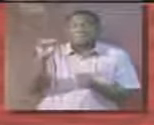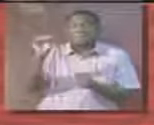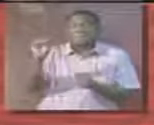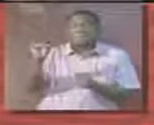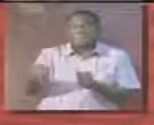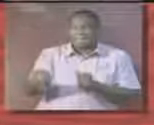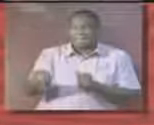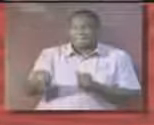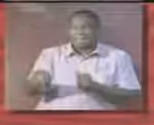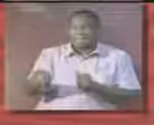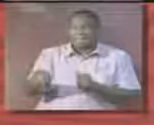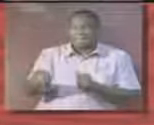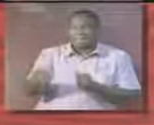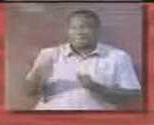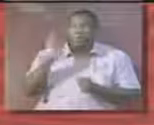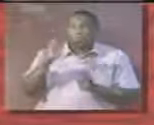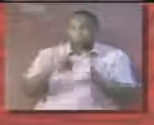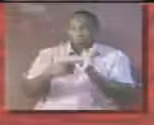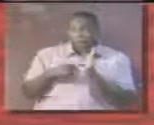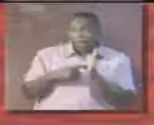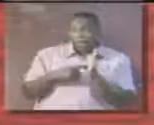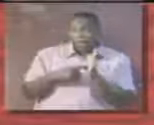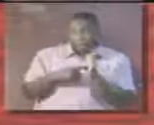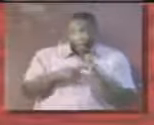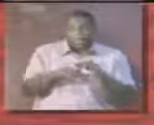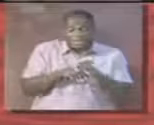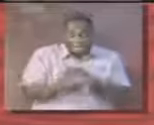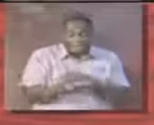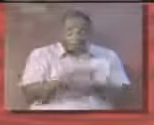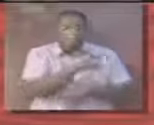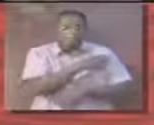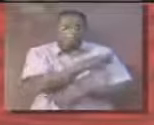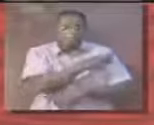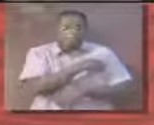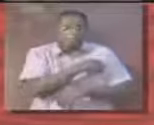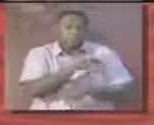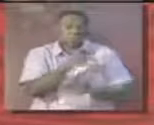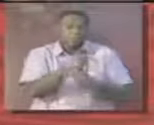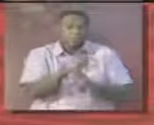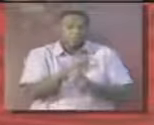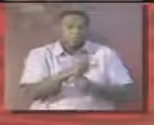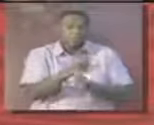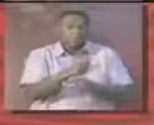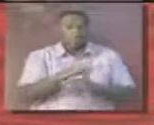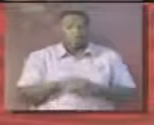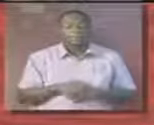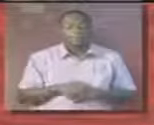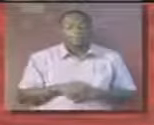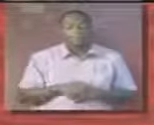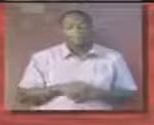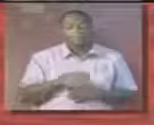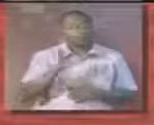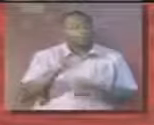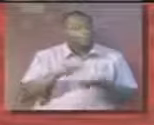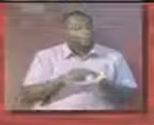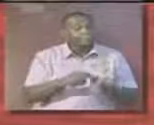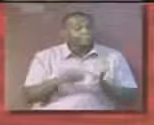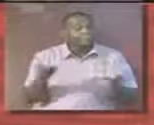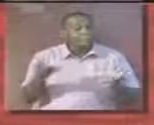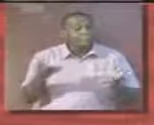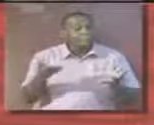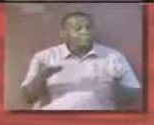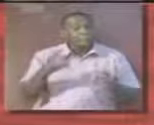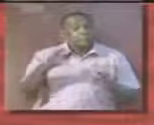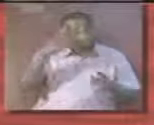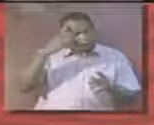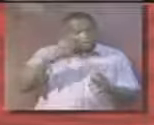cases will require hospitalization and a hospital bed. That means for every 100